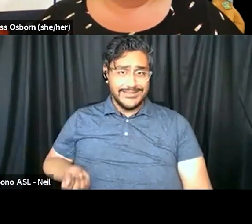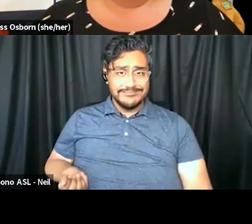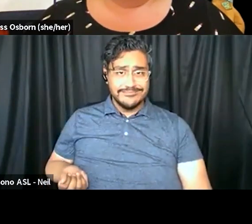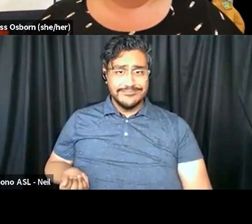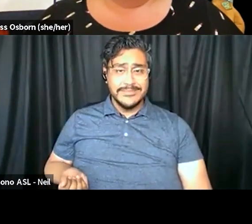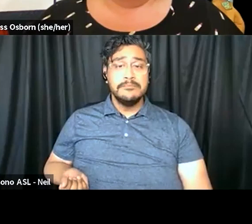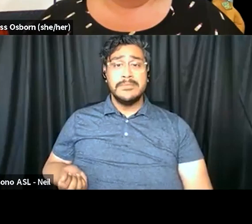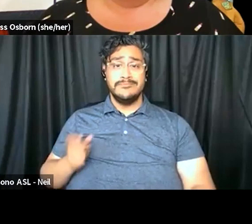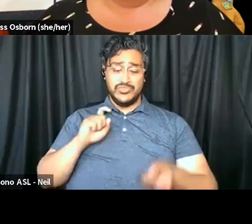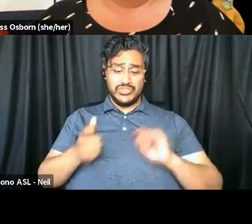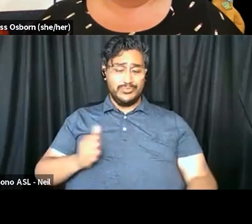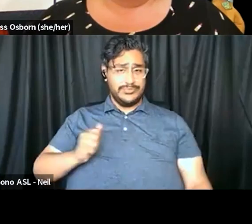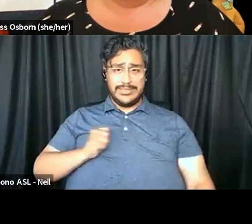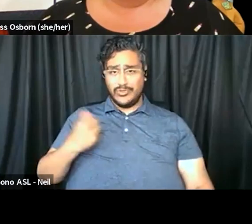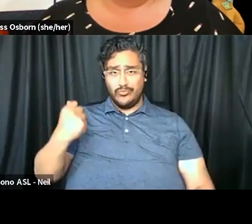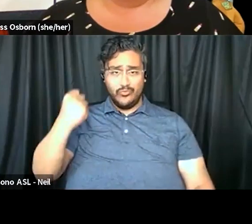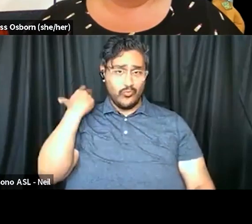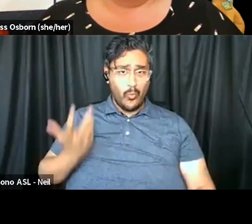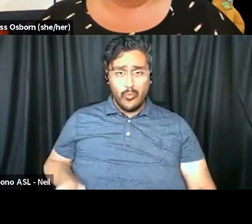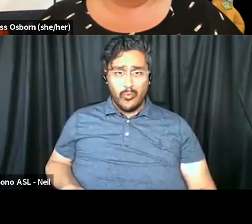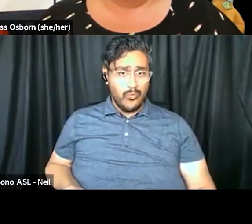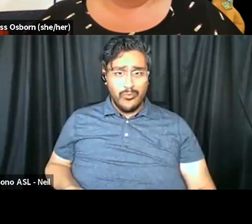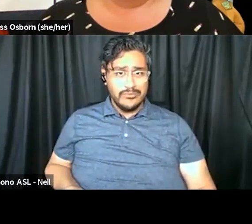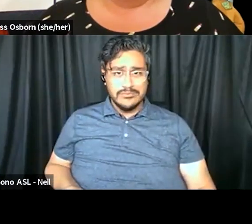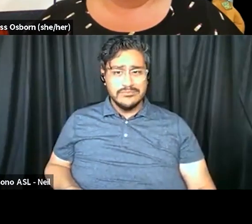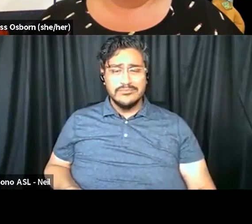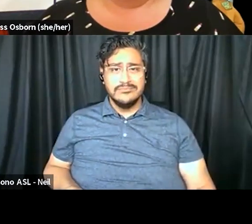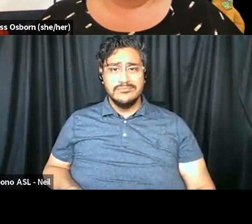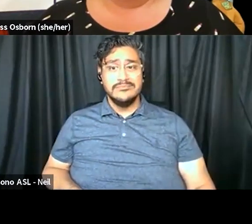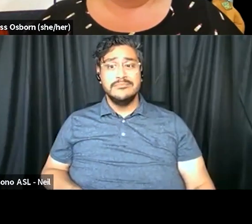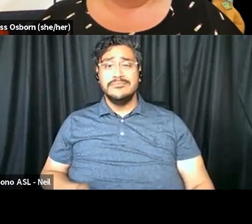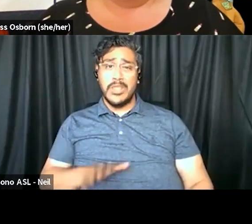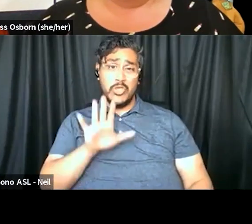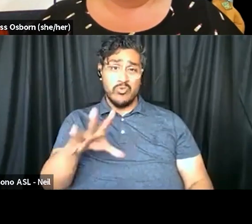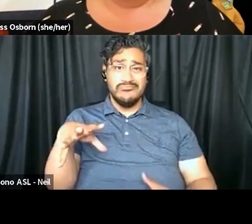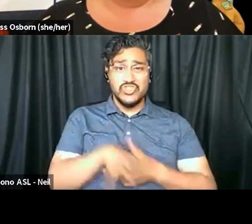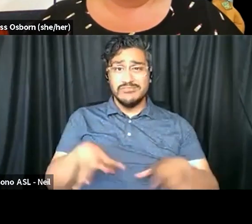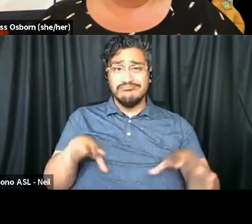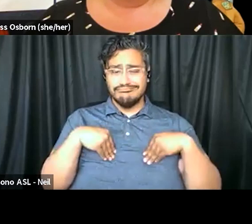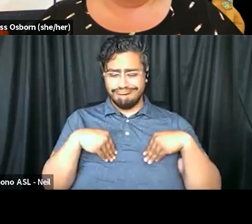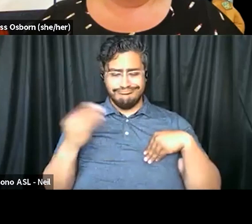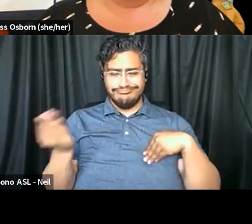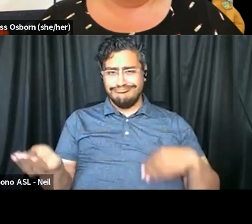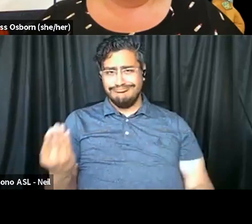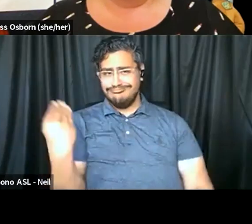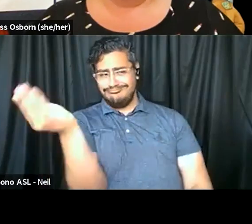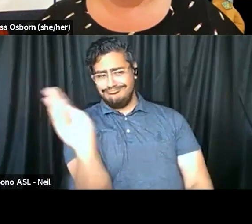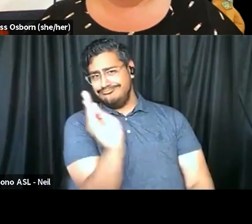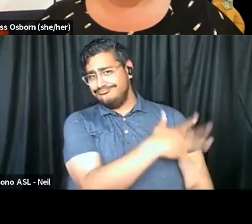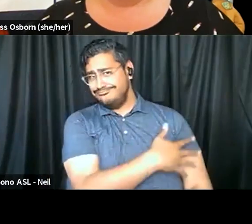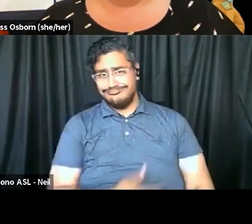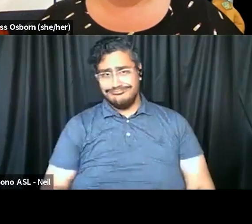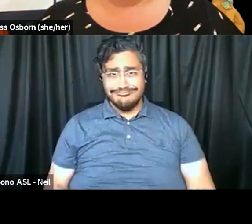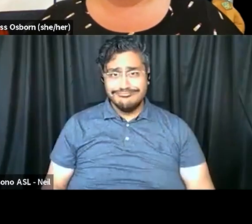change myself to make you feel better. I won't take your shit. And I most assuredly won't